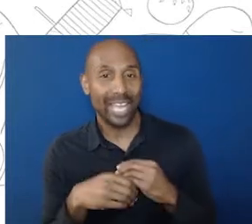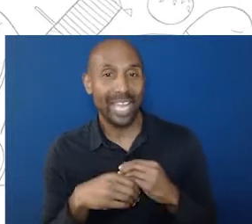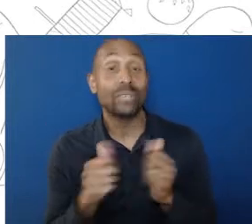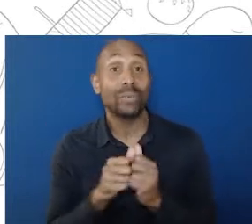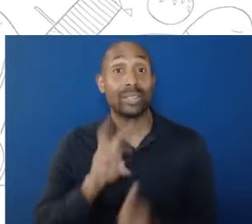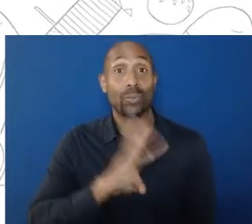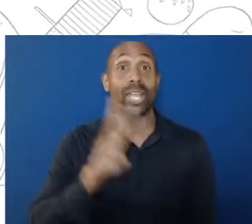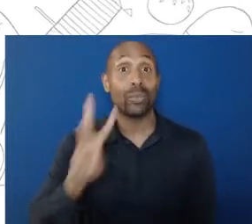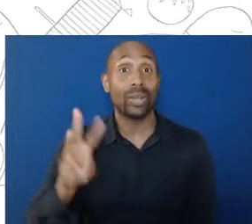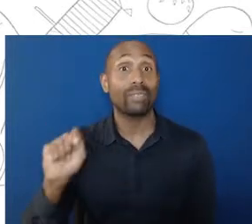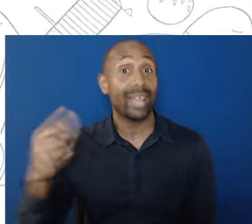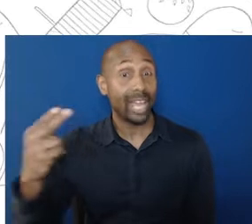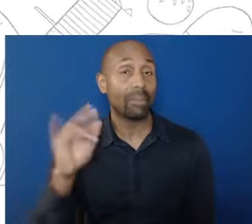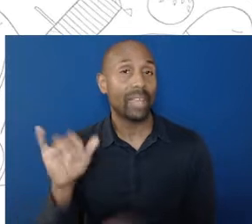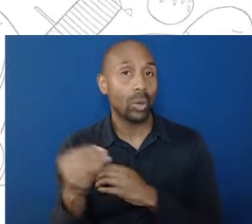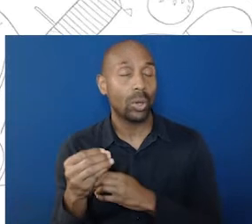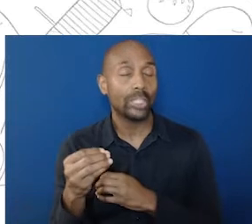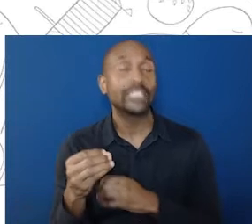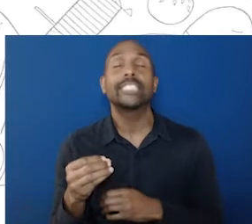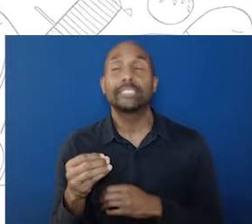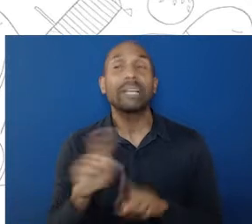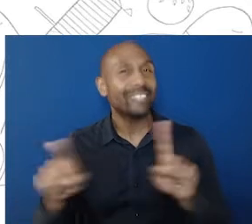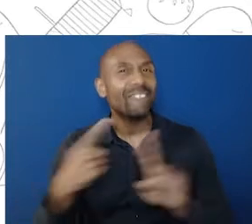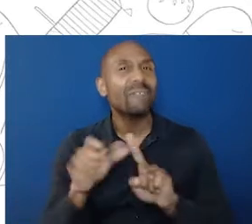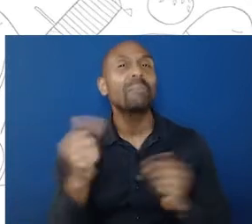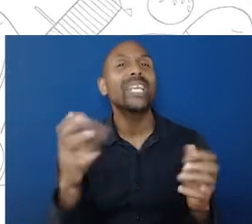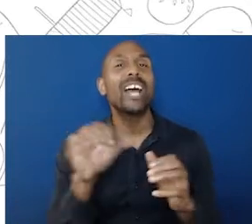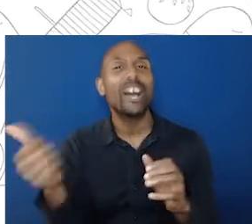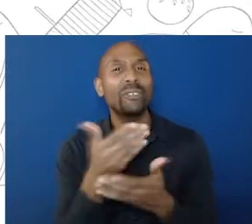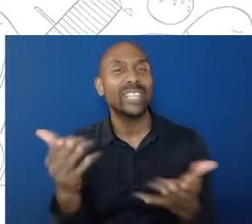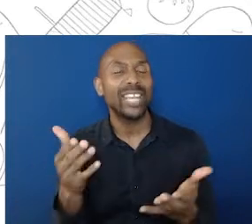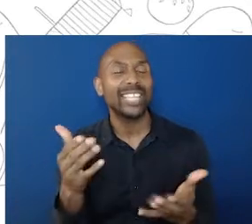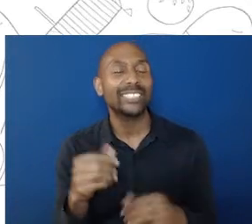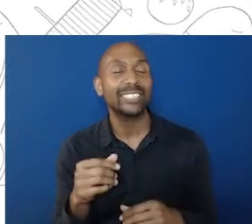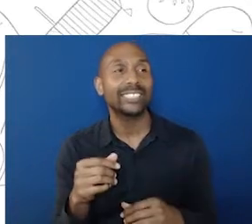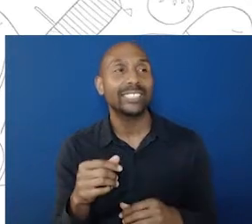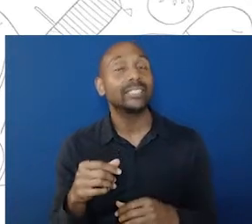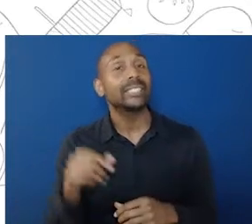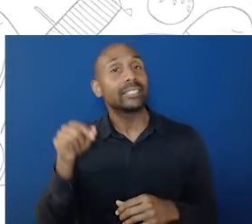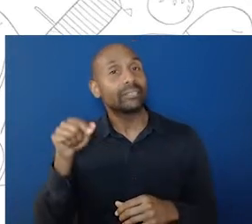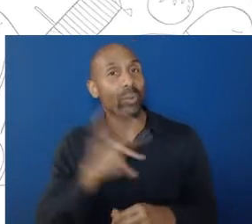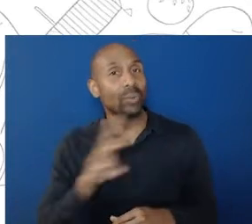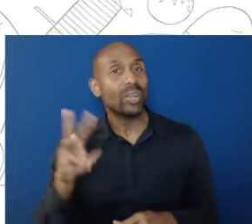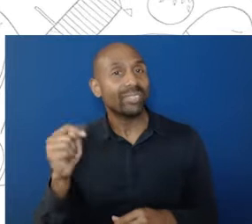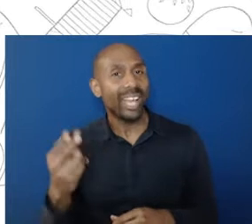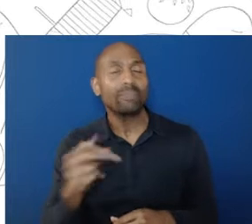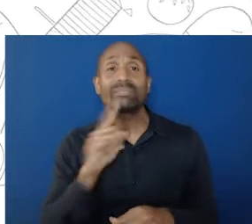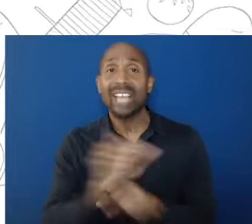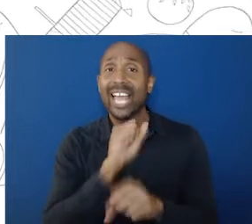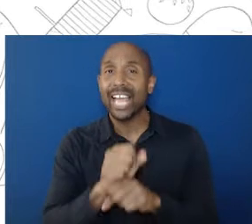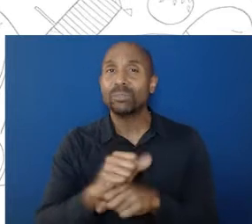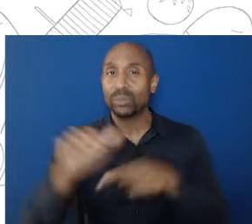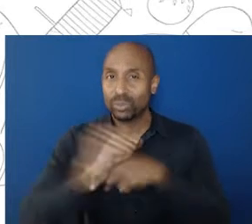say about We Wield the Hammer and how it's different than a lot of things you see is it's actually a training program. So a lot